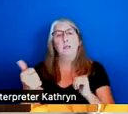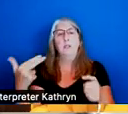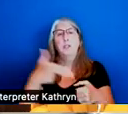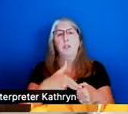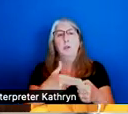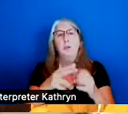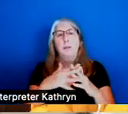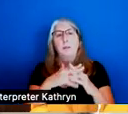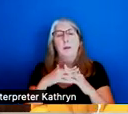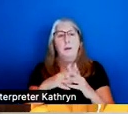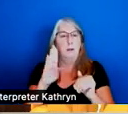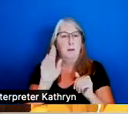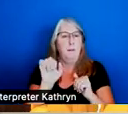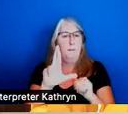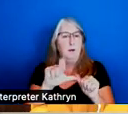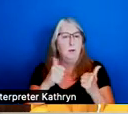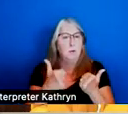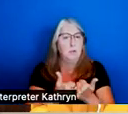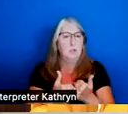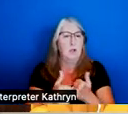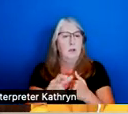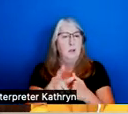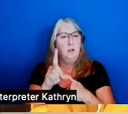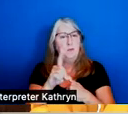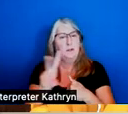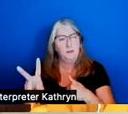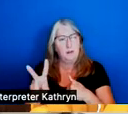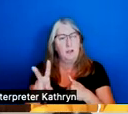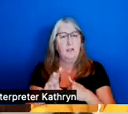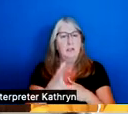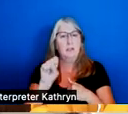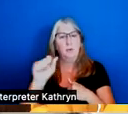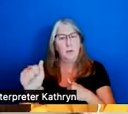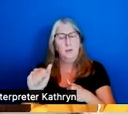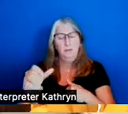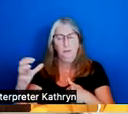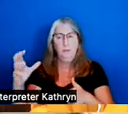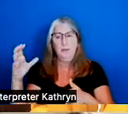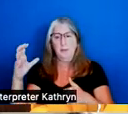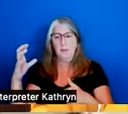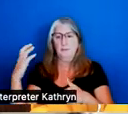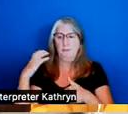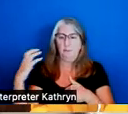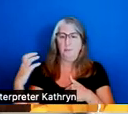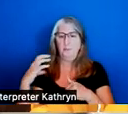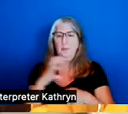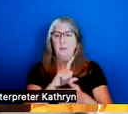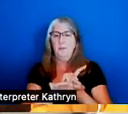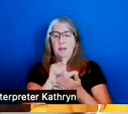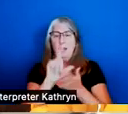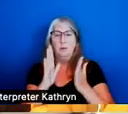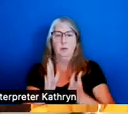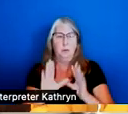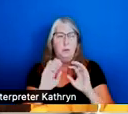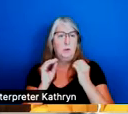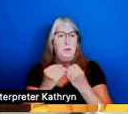Association Commission on Domestic and Sexual Violence as a chief counsel, working intensely on the organization's human